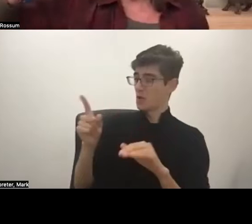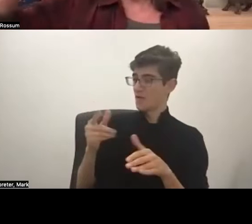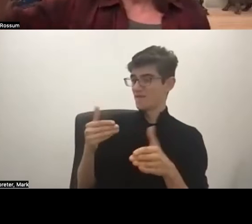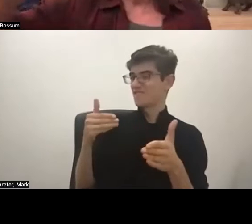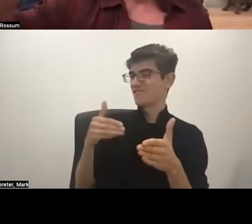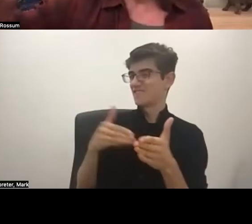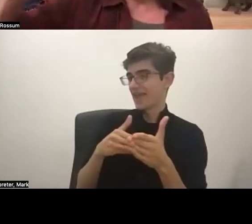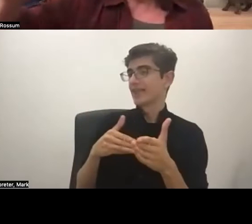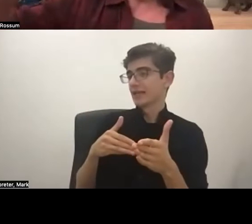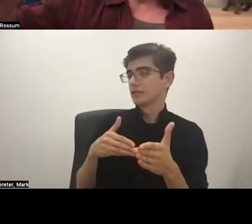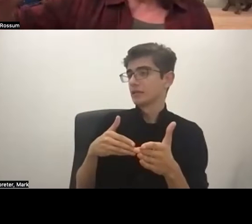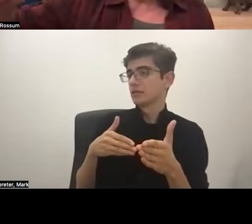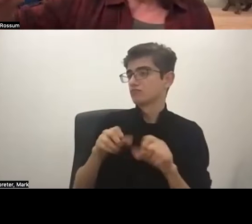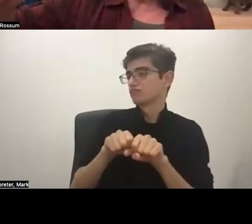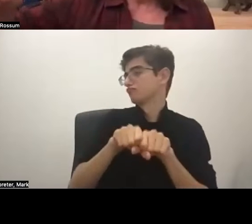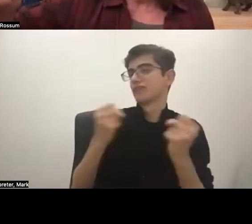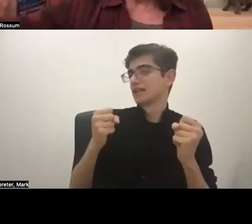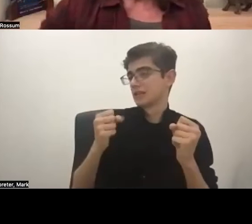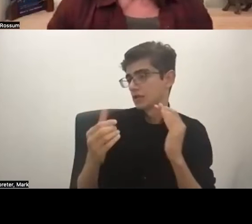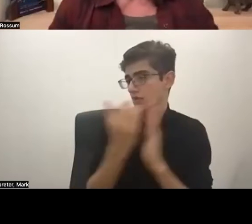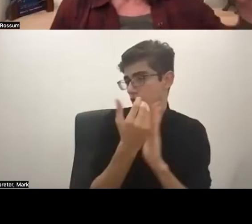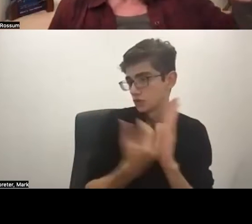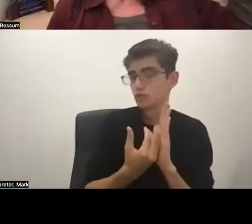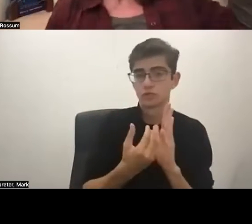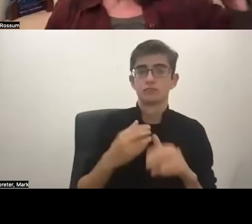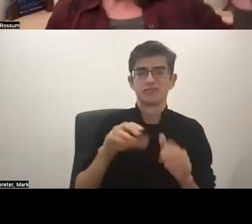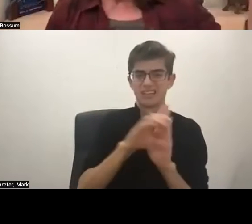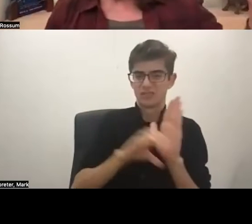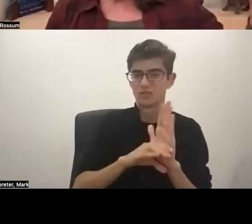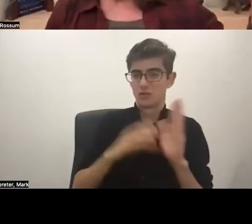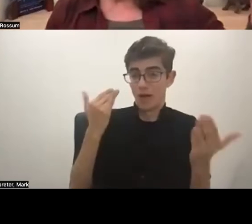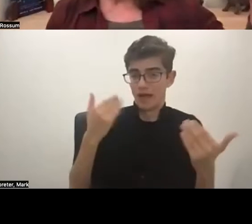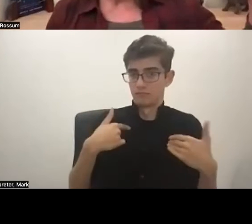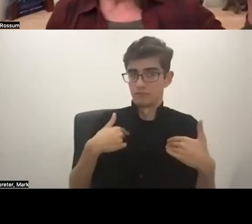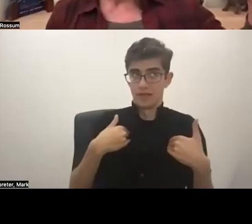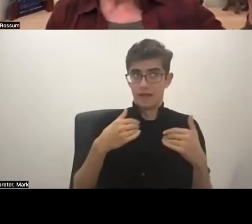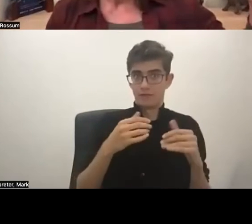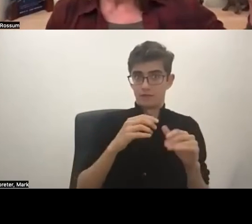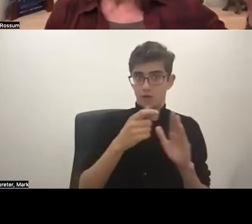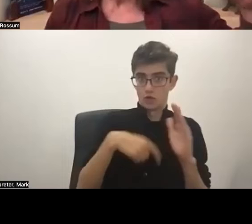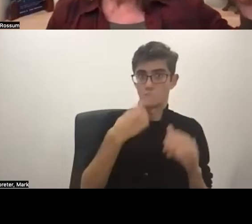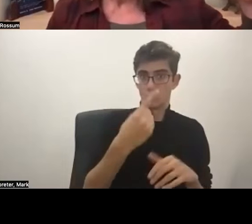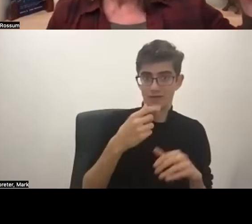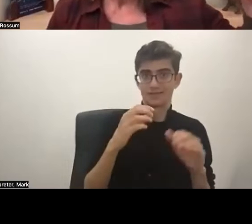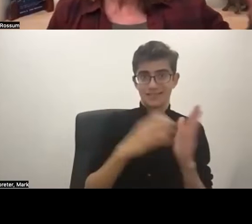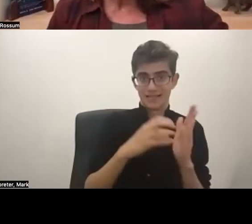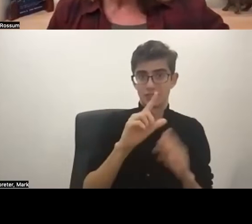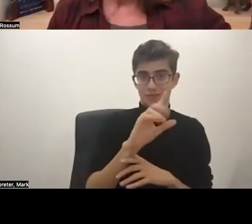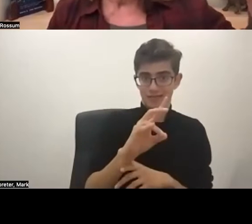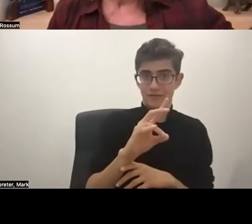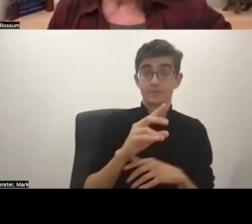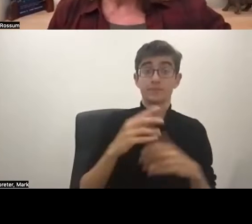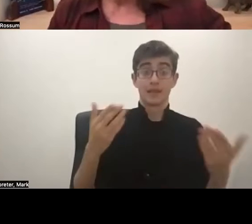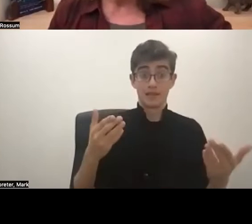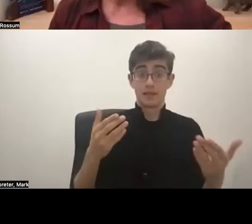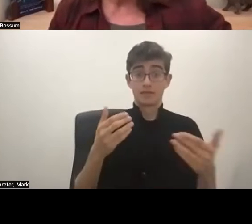violation of the environmental rights of the people of Pennsylvania, and based on Article 1, Section 27, and in a